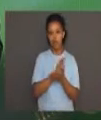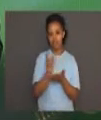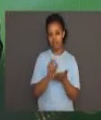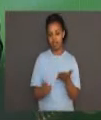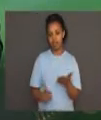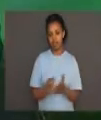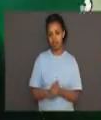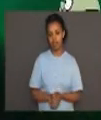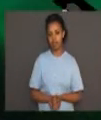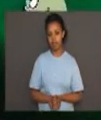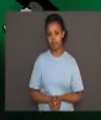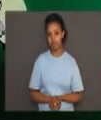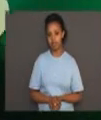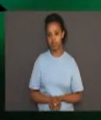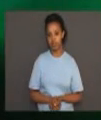notebook paper.